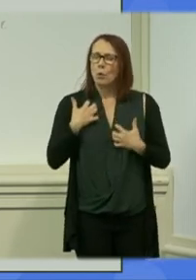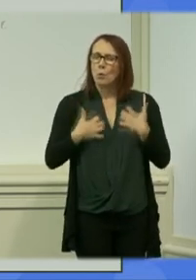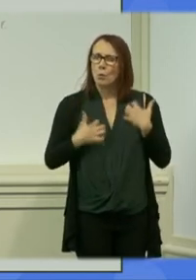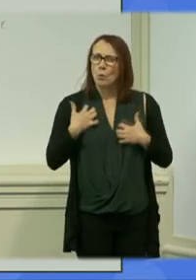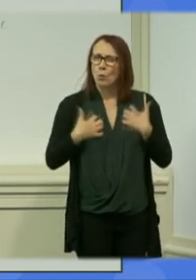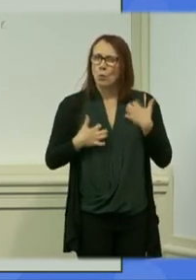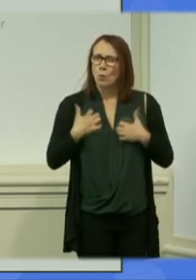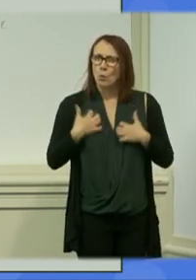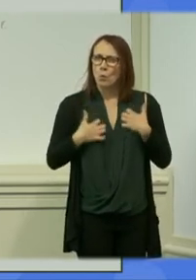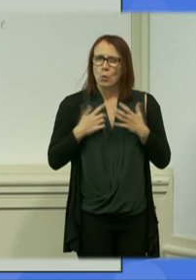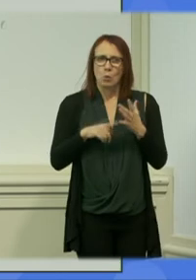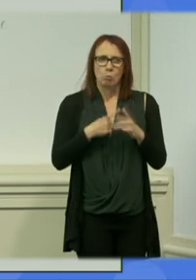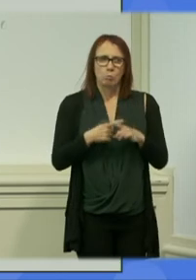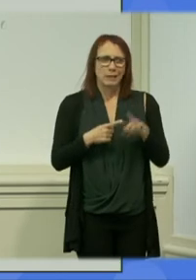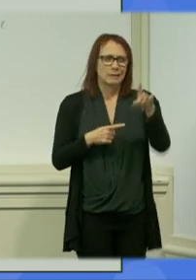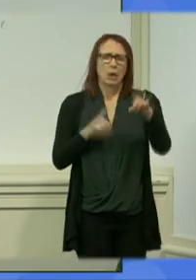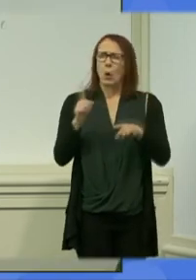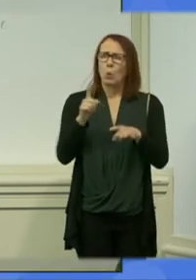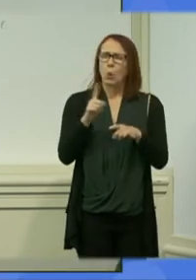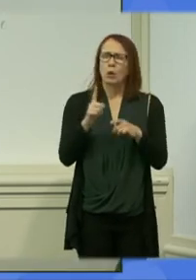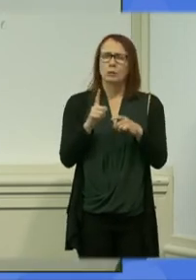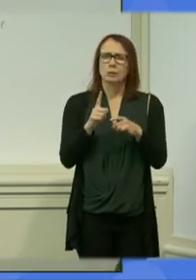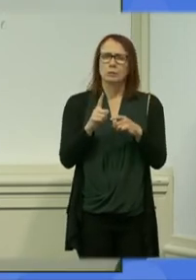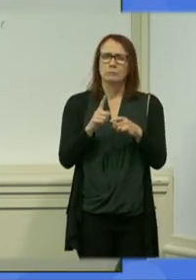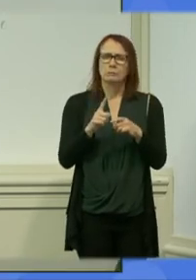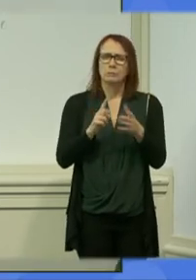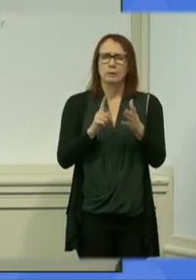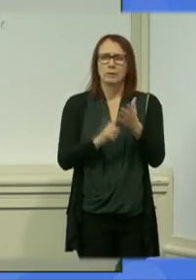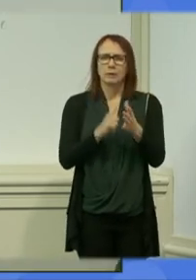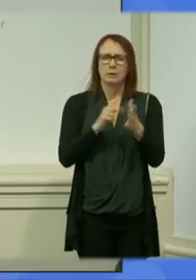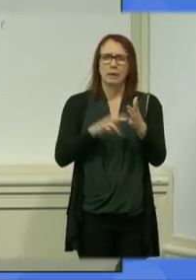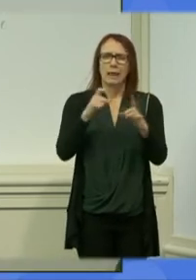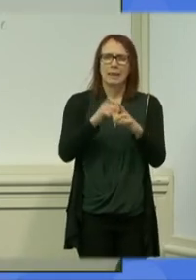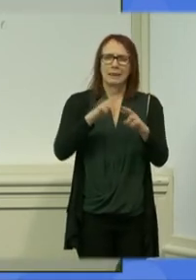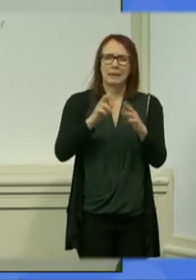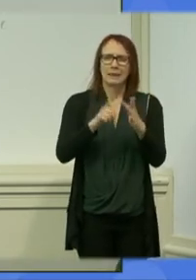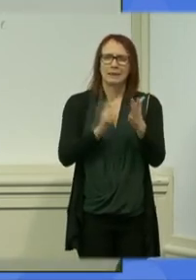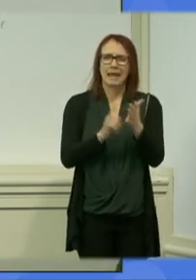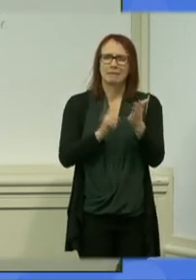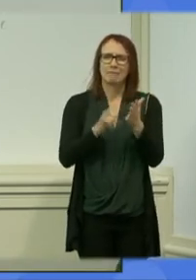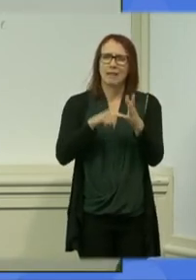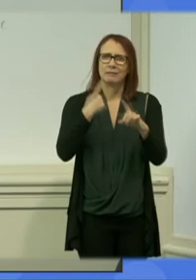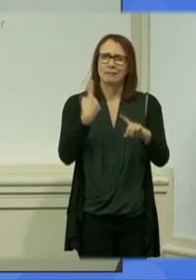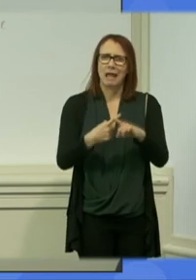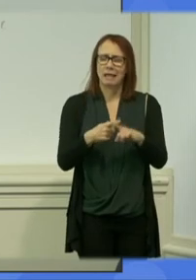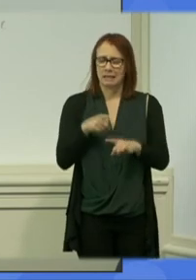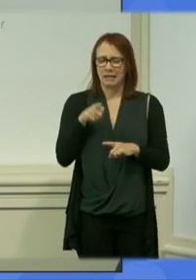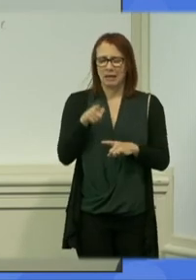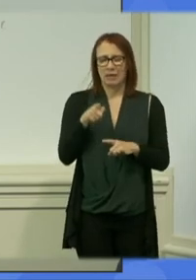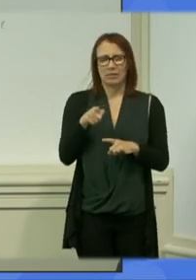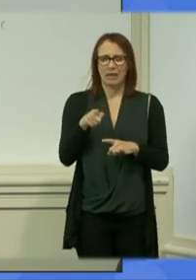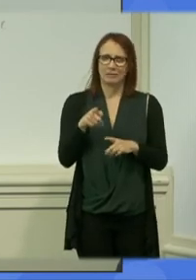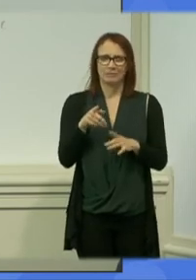taxes... Sorry. What's the landfill tax? Landfill tax. Landfill tax is an environmental tax. It's a bit like what